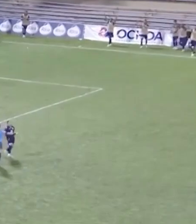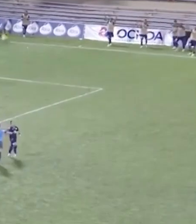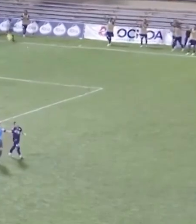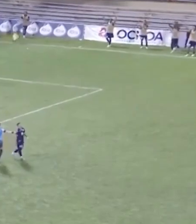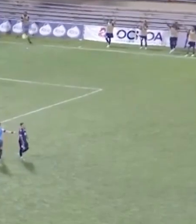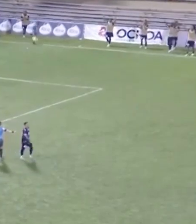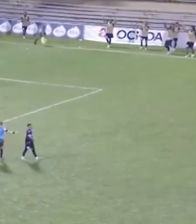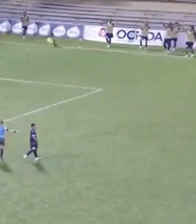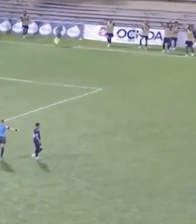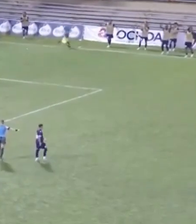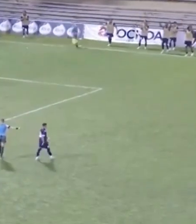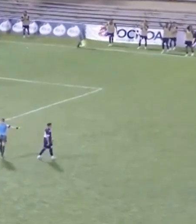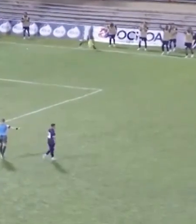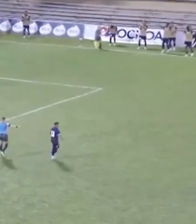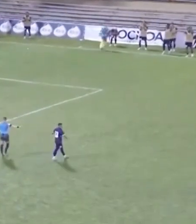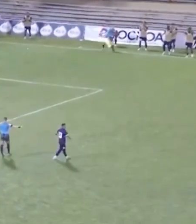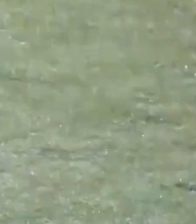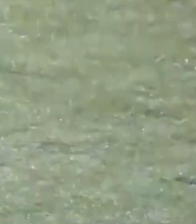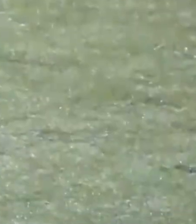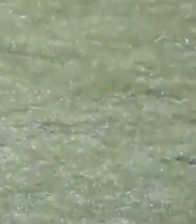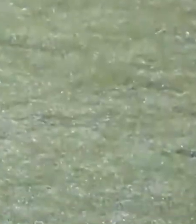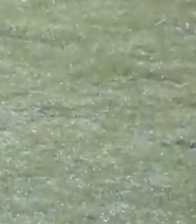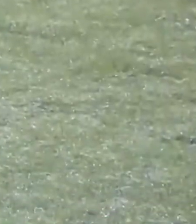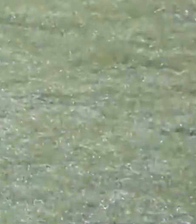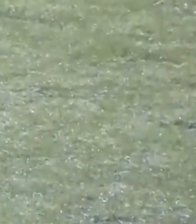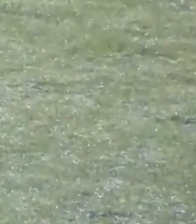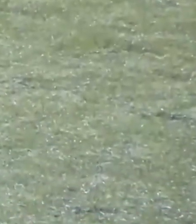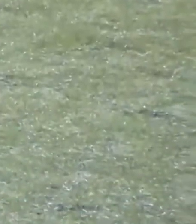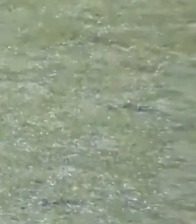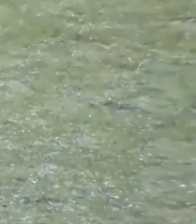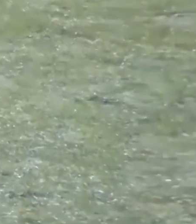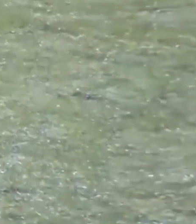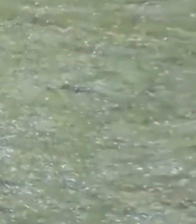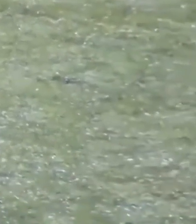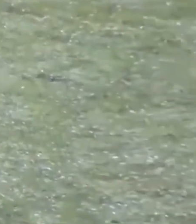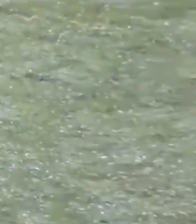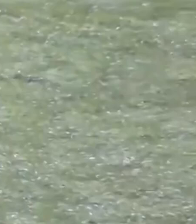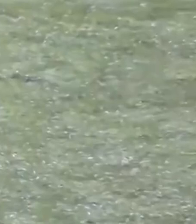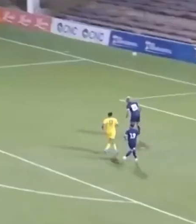in. Morshell makes it 4-1.